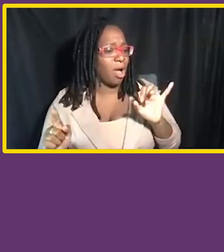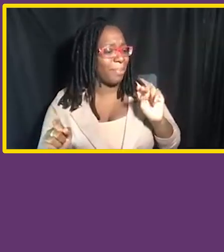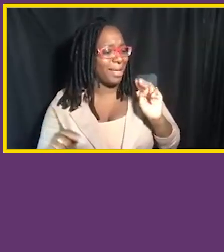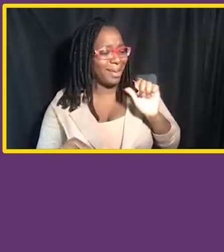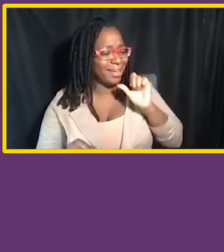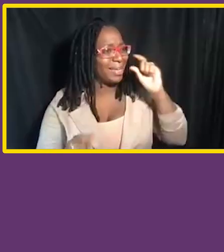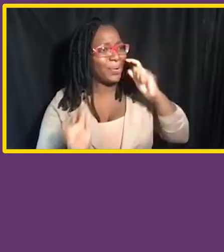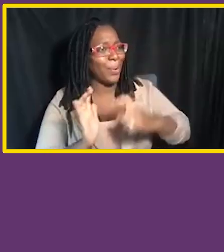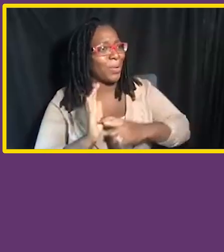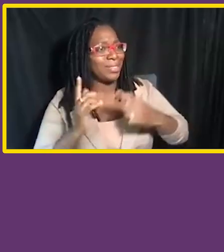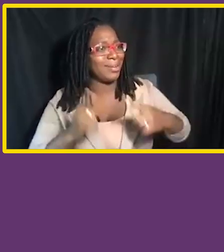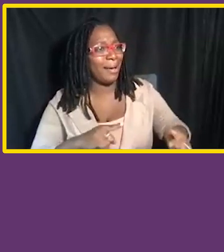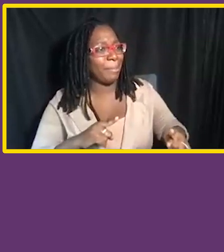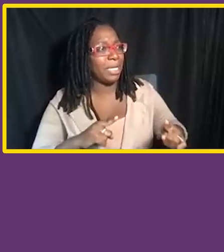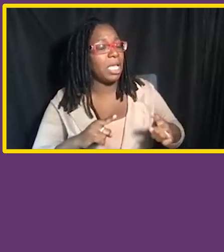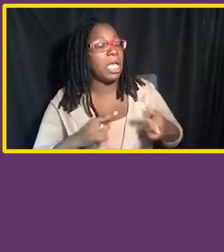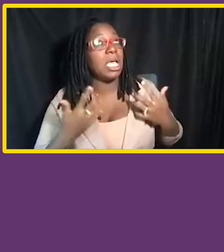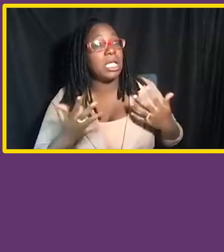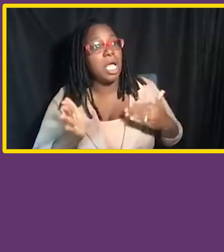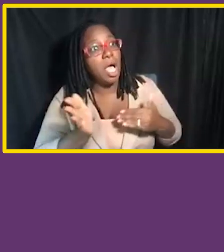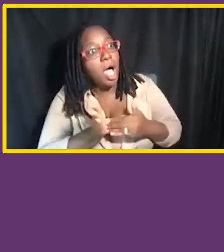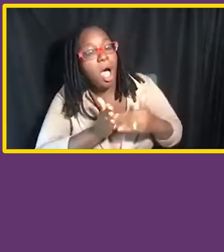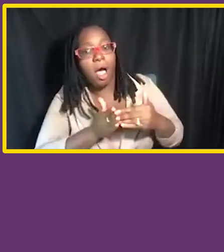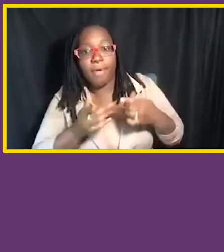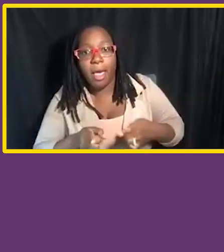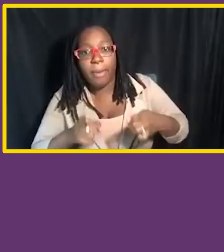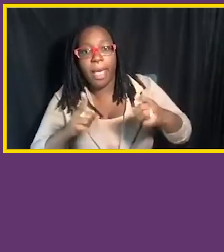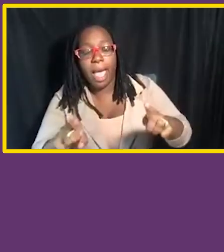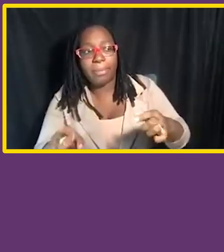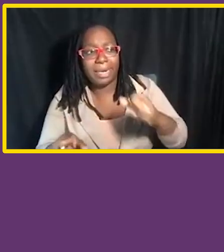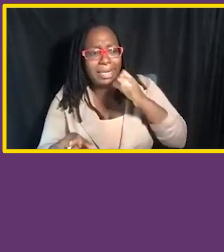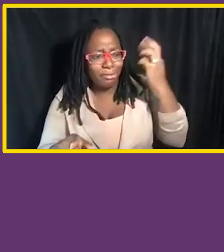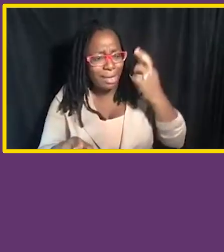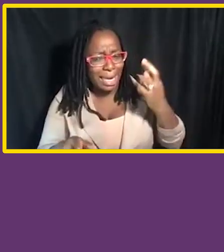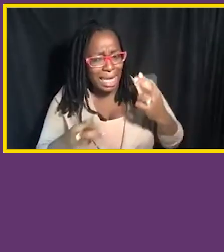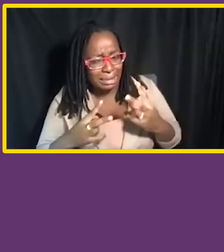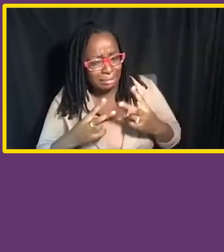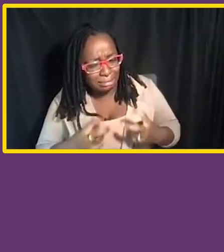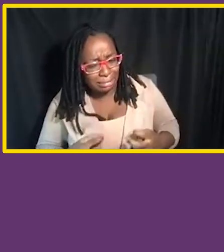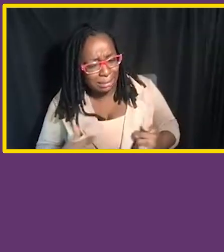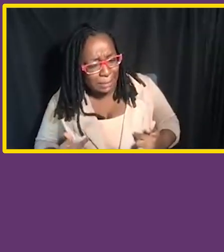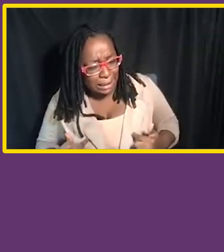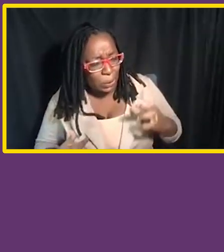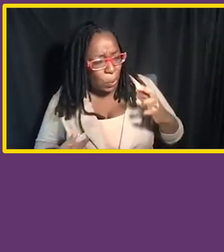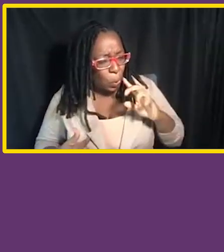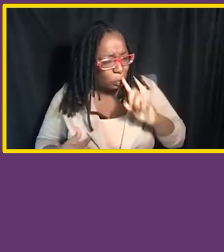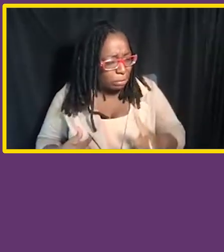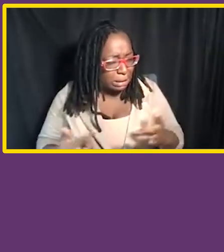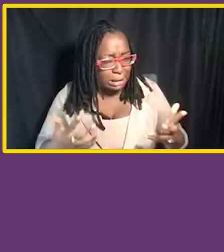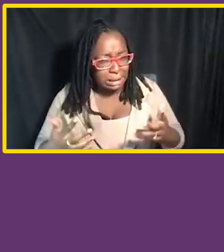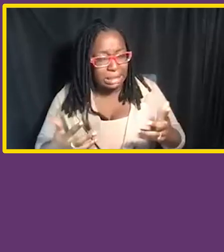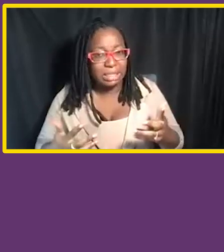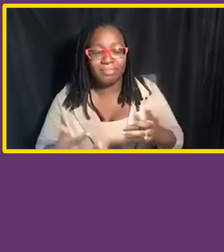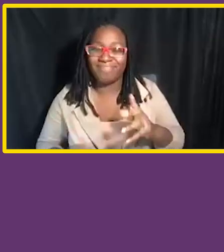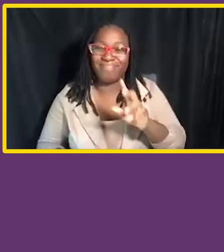so common that I didn't know if it was real or imagined. And that I hear that